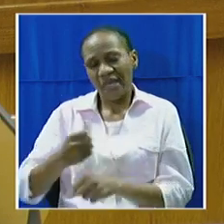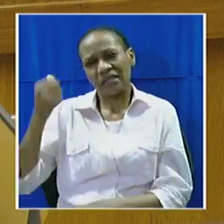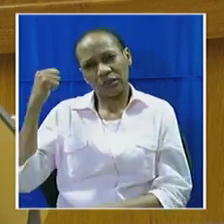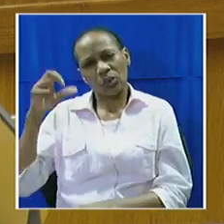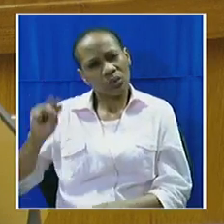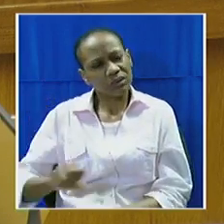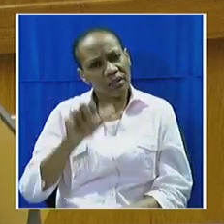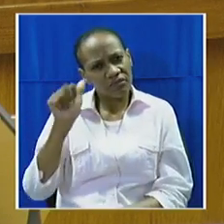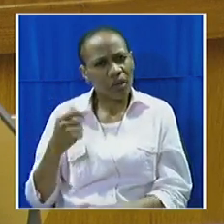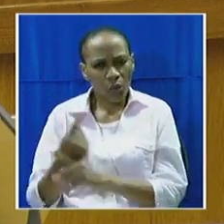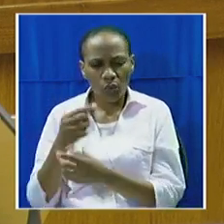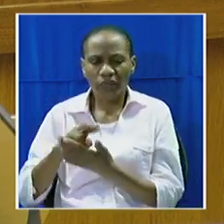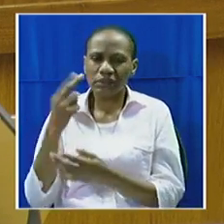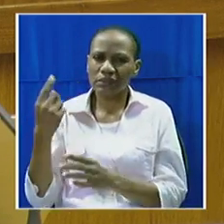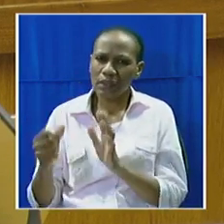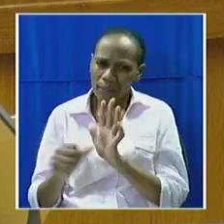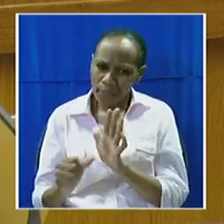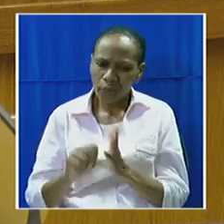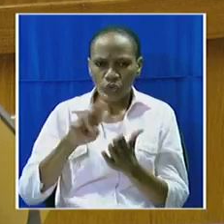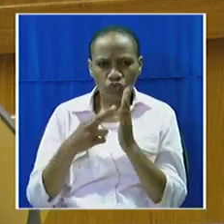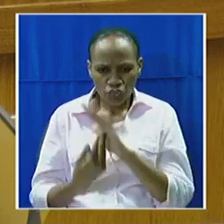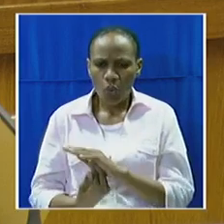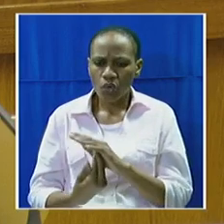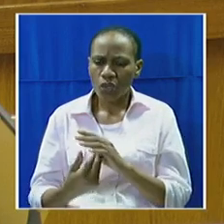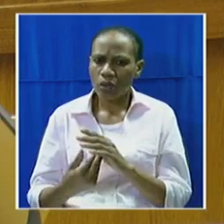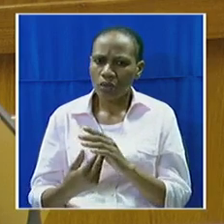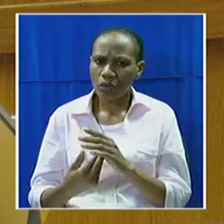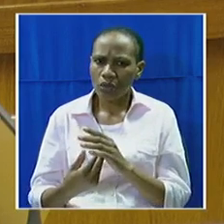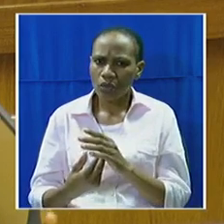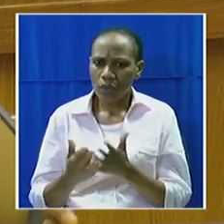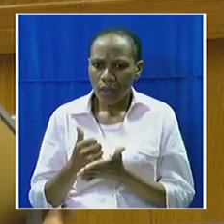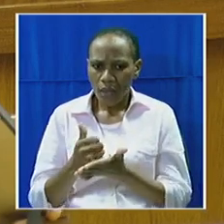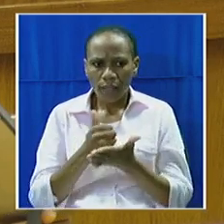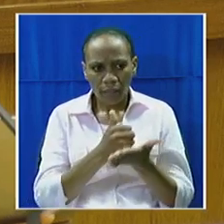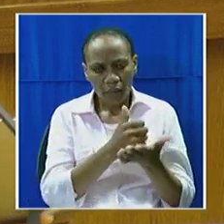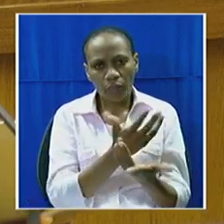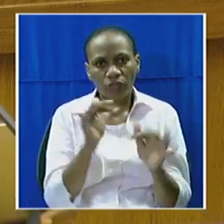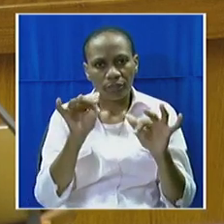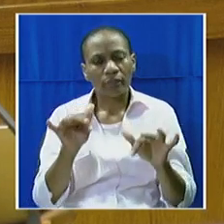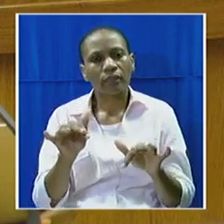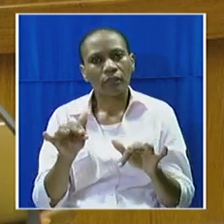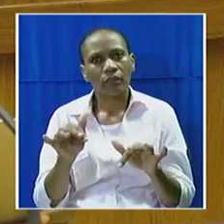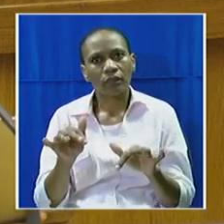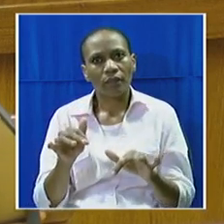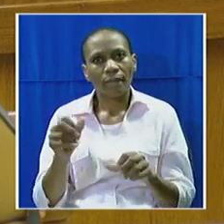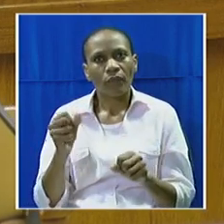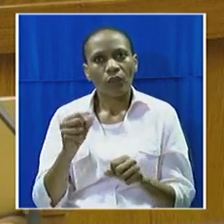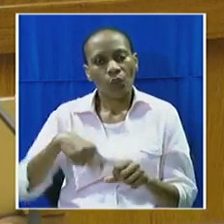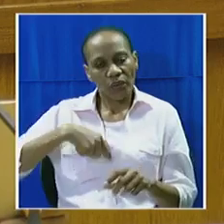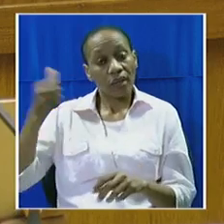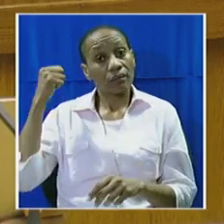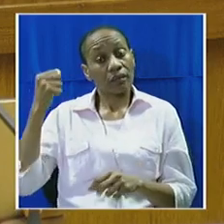Africa has played a meaningful role that really helped us to be able to make sure that we push